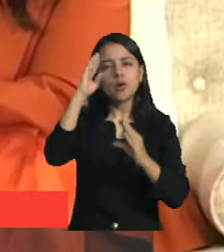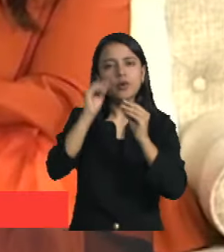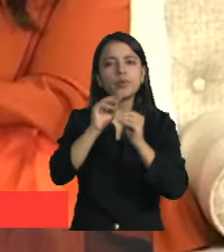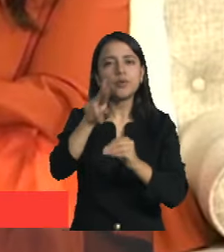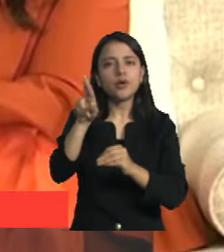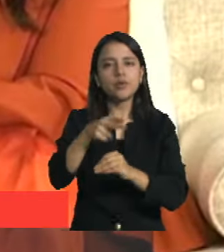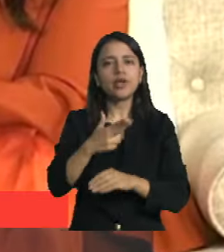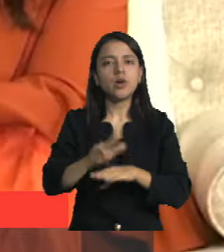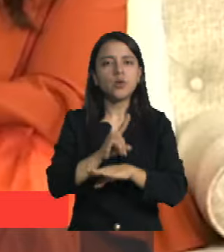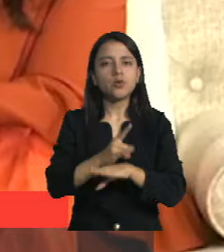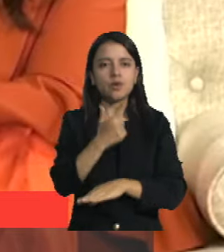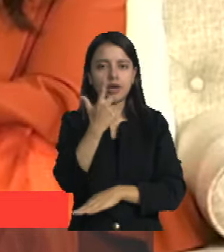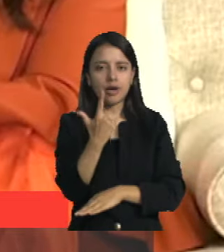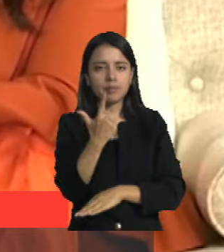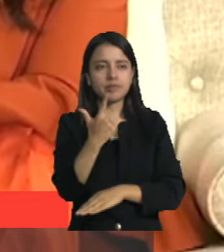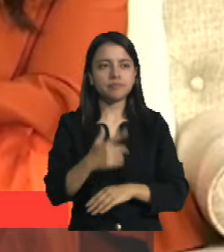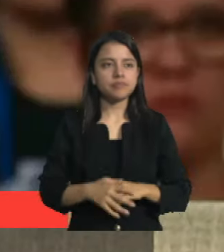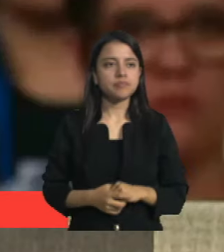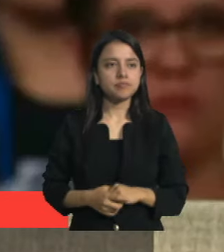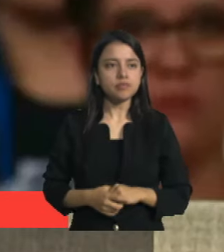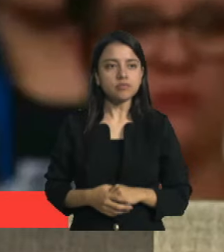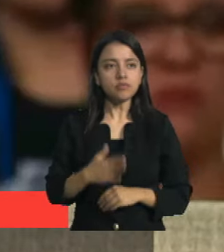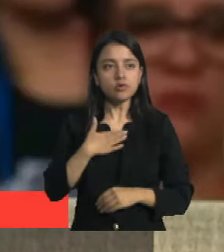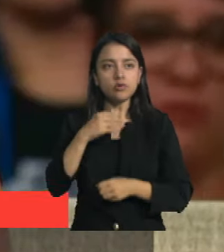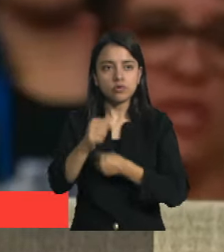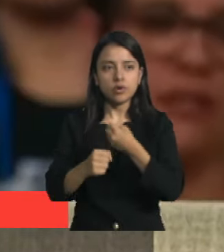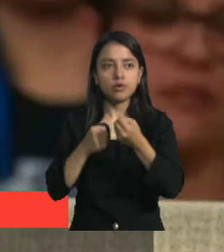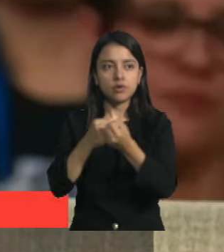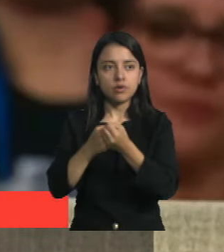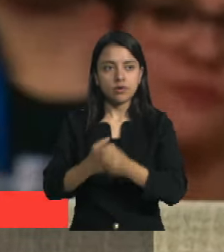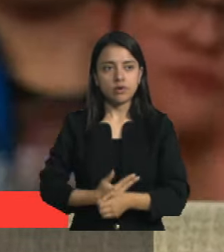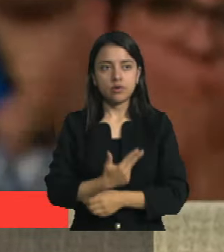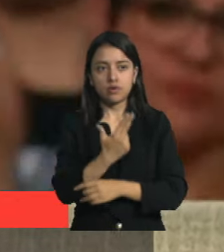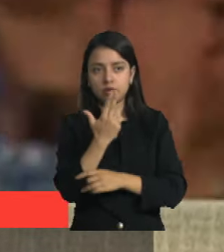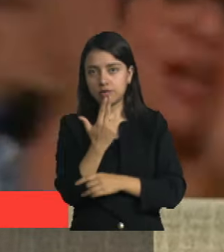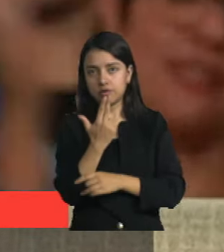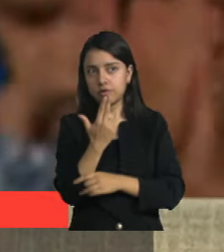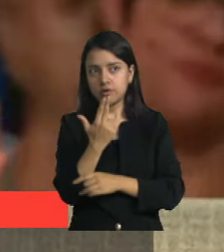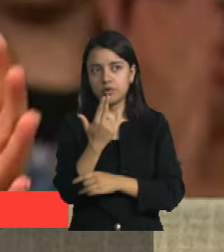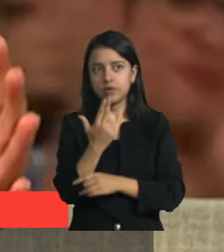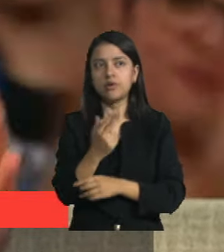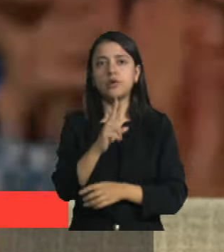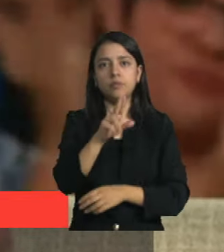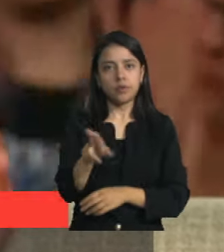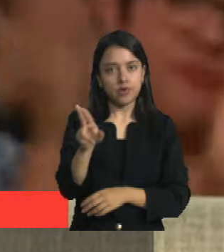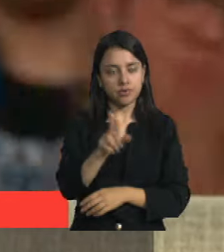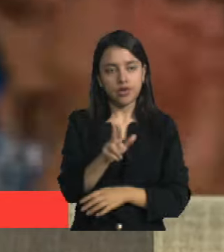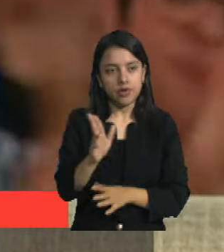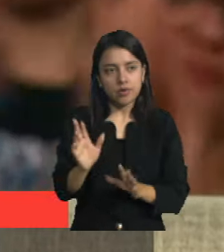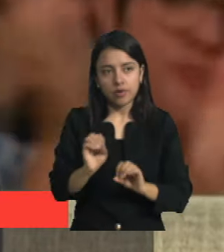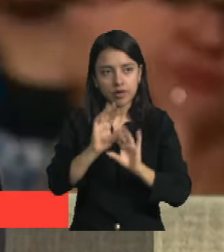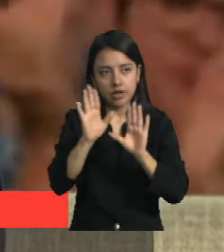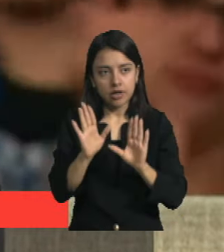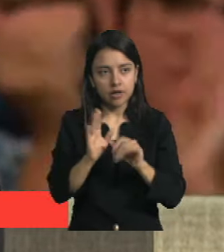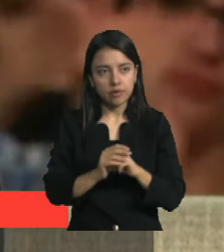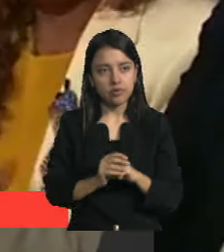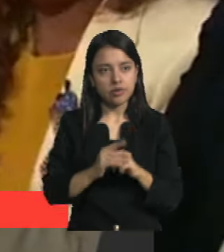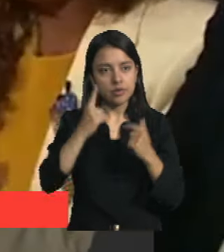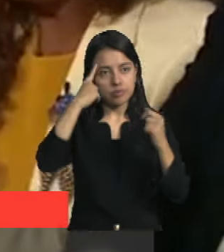Amendment, and I'm in favor of assault weapons bans, universal background checks, red flag